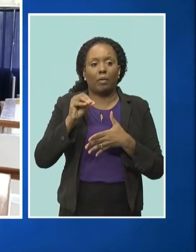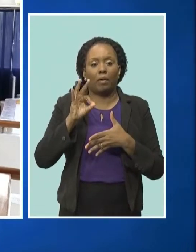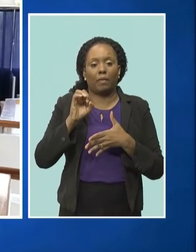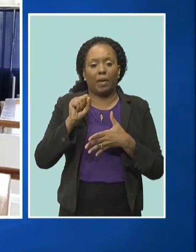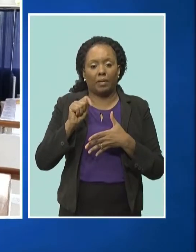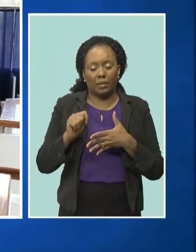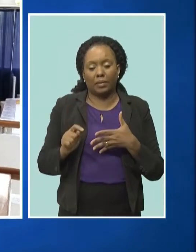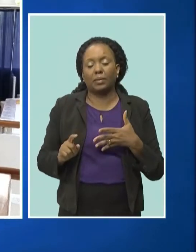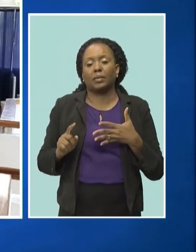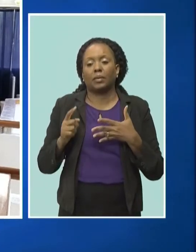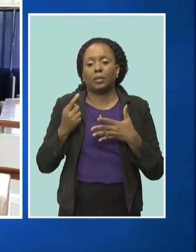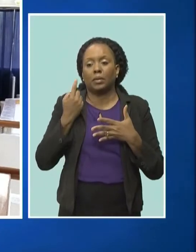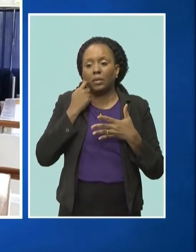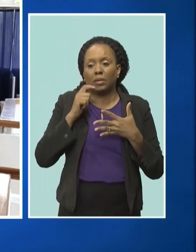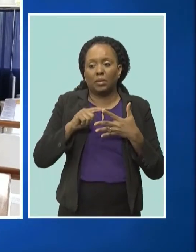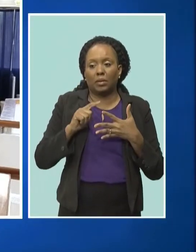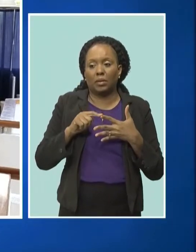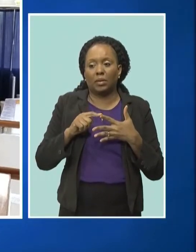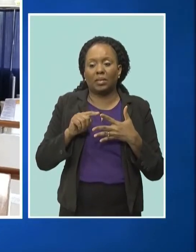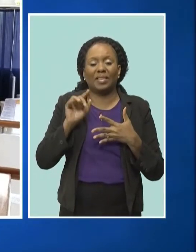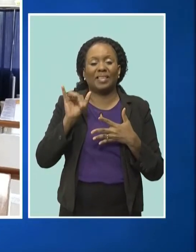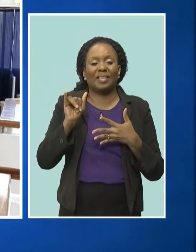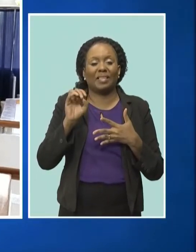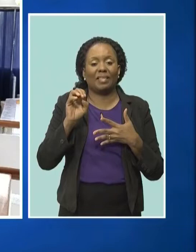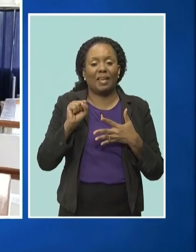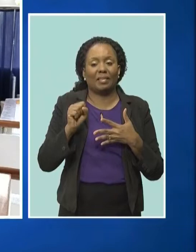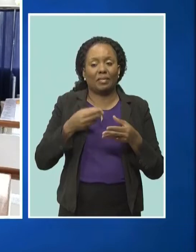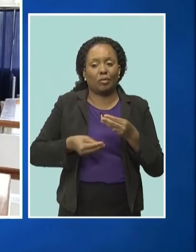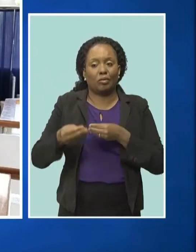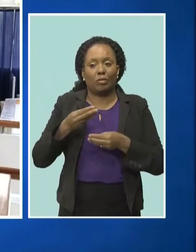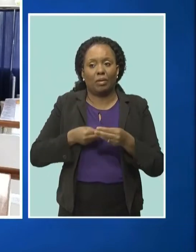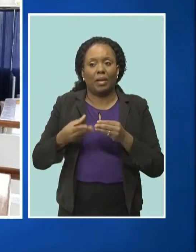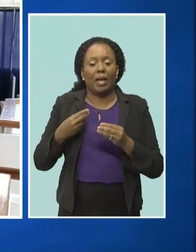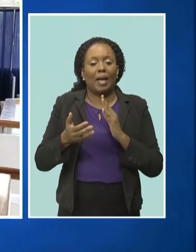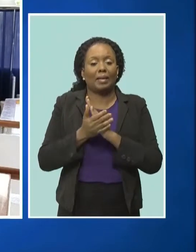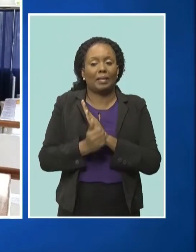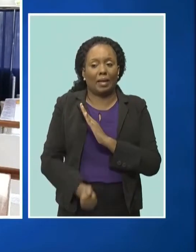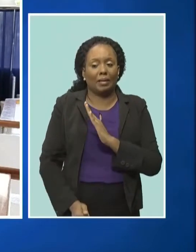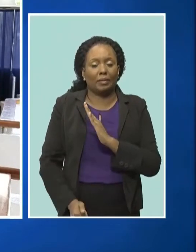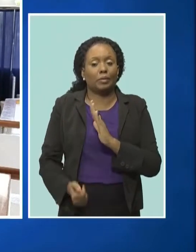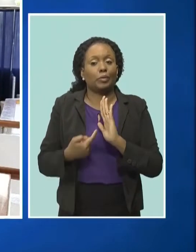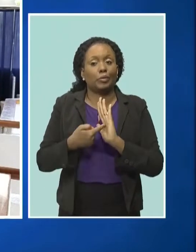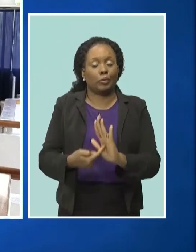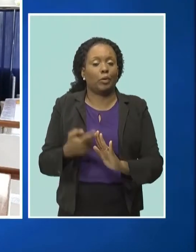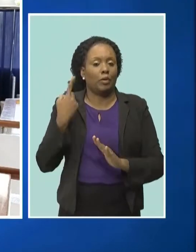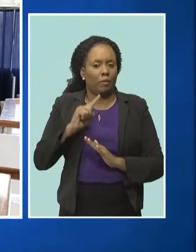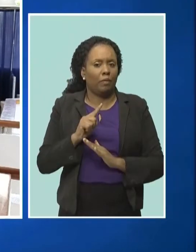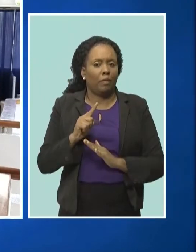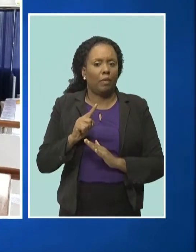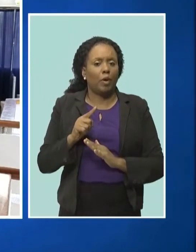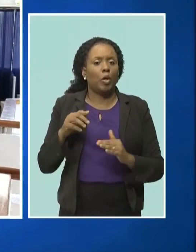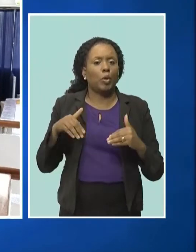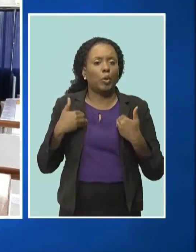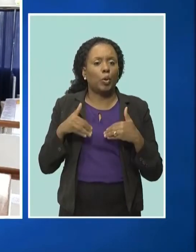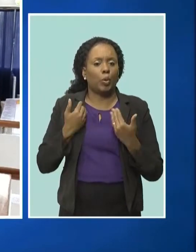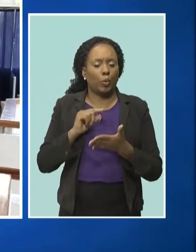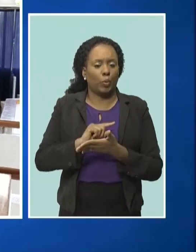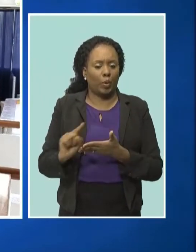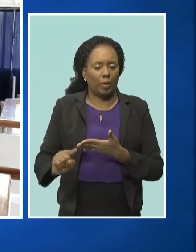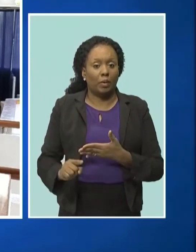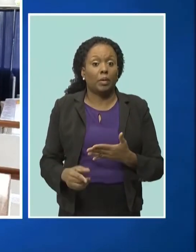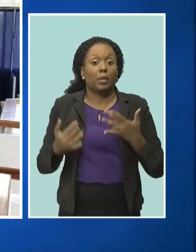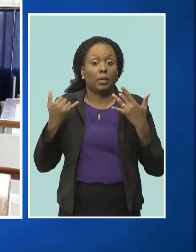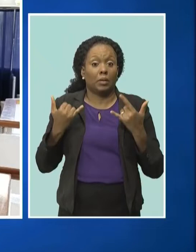Trade Expo and Talent Show as part of the National Youth Week 2022. So this is another opportunity that